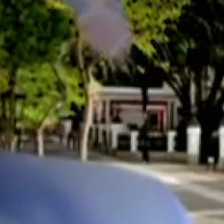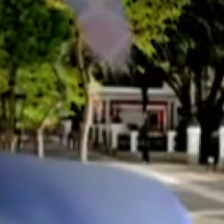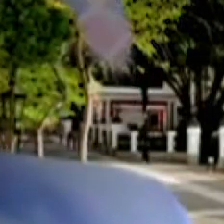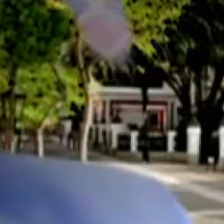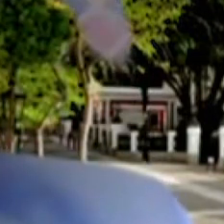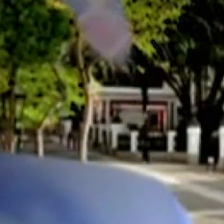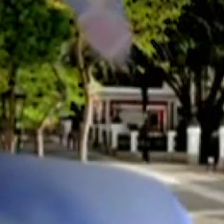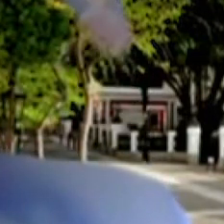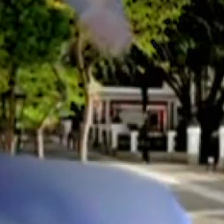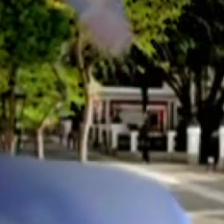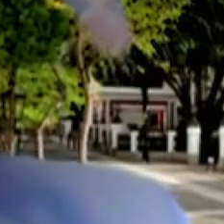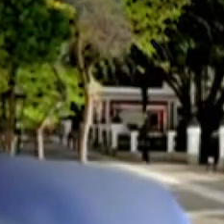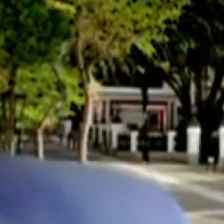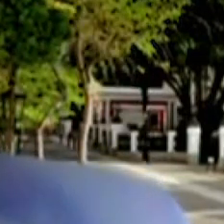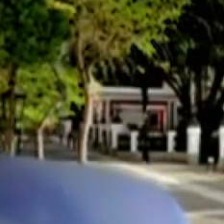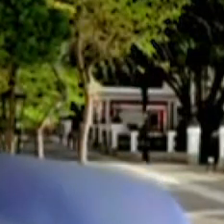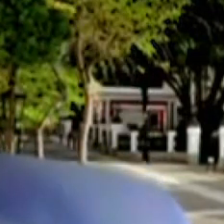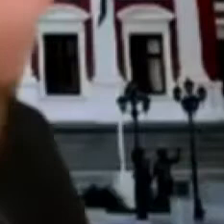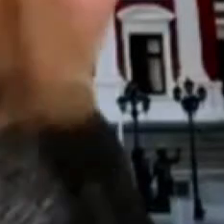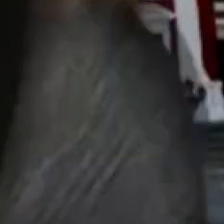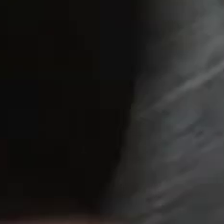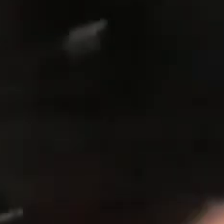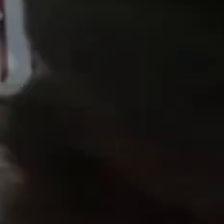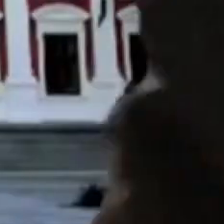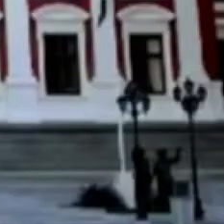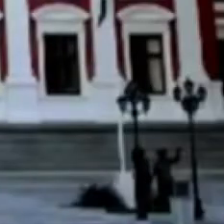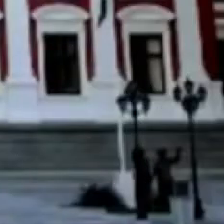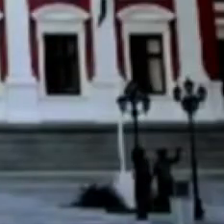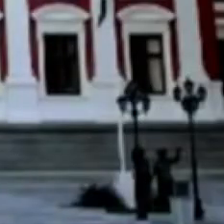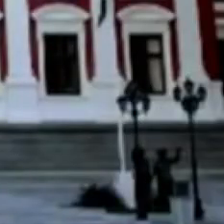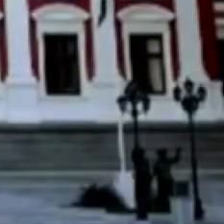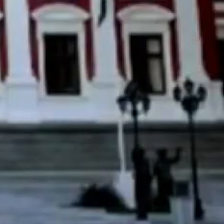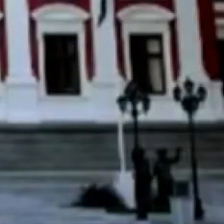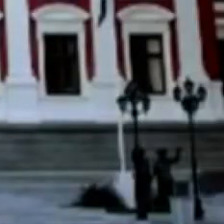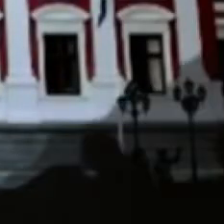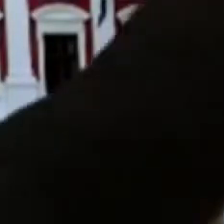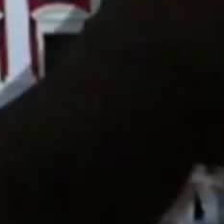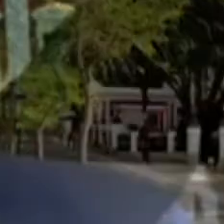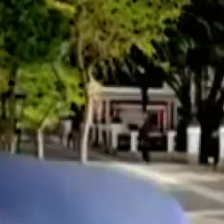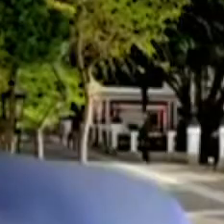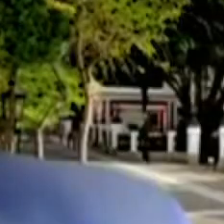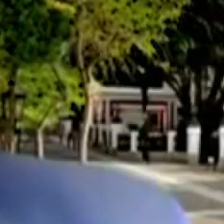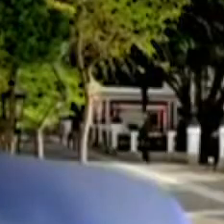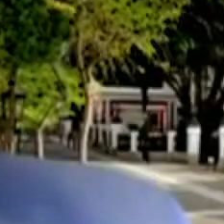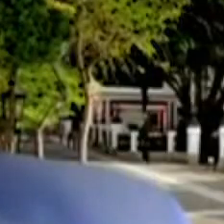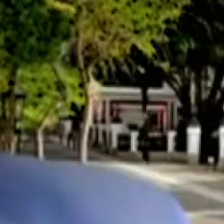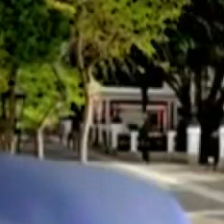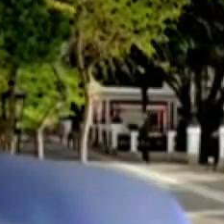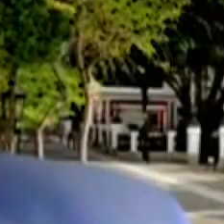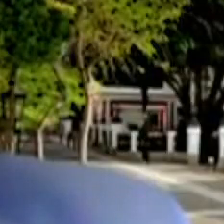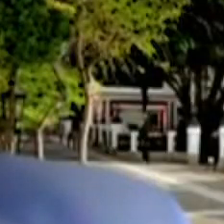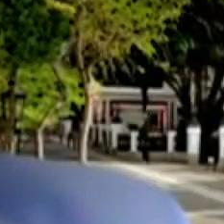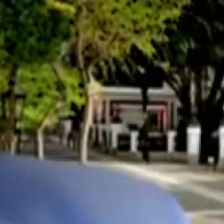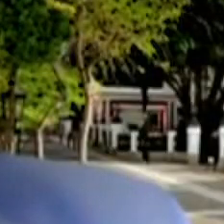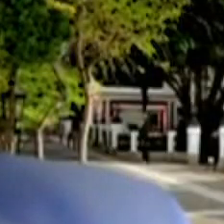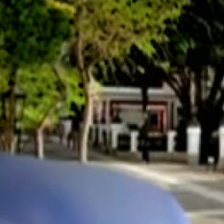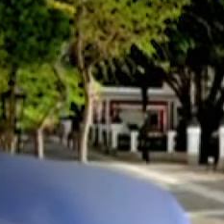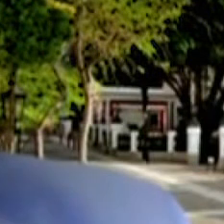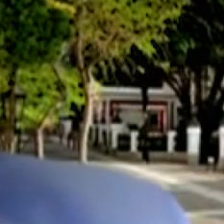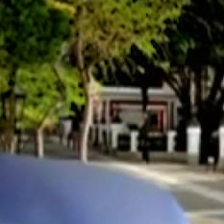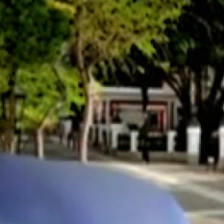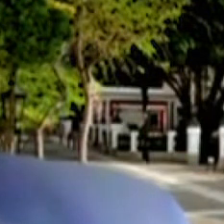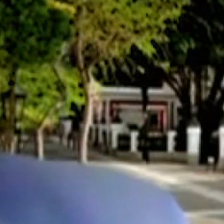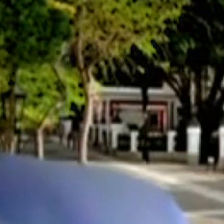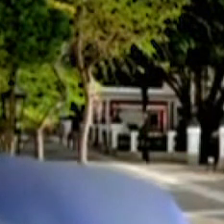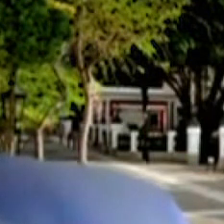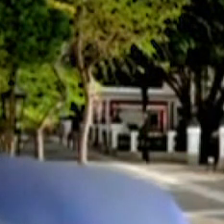happy. So what I have done, I've approached the head of infrastructure in the presidency,